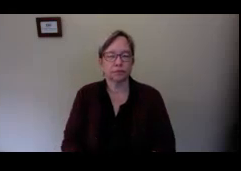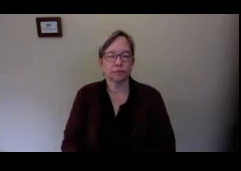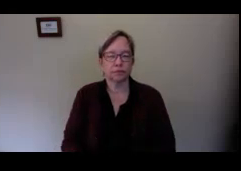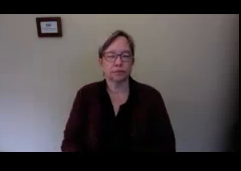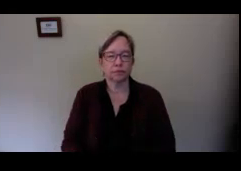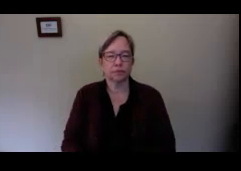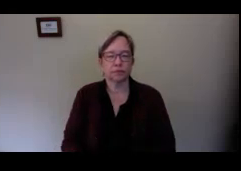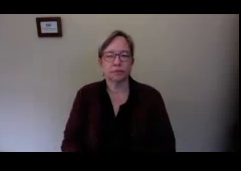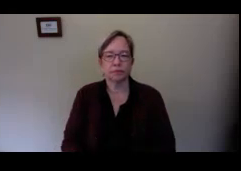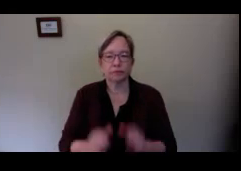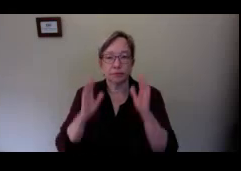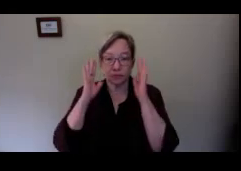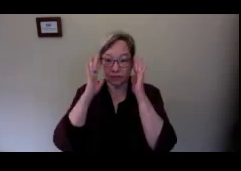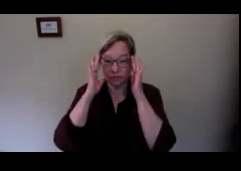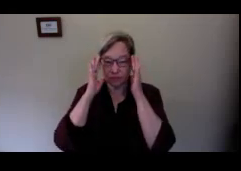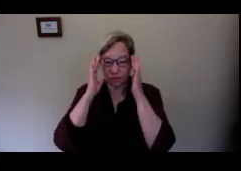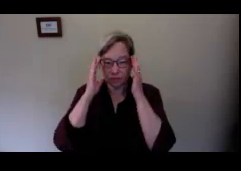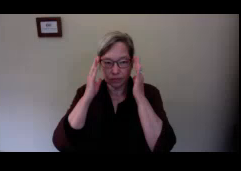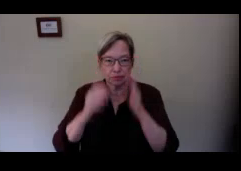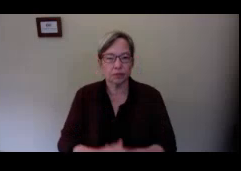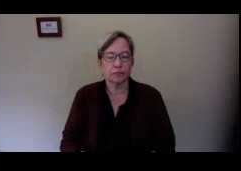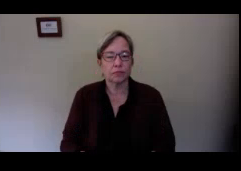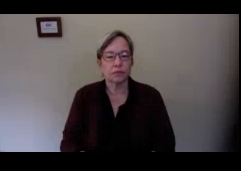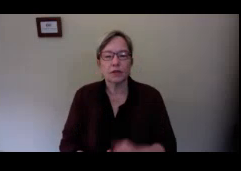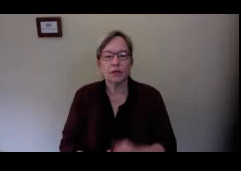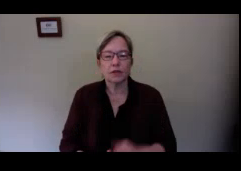So next, we'll talk about disability.